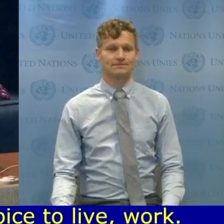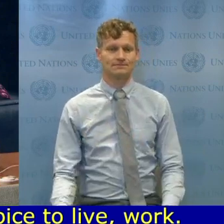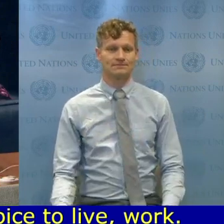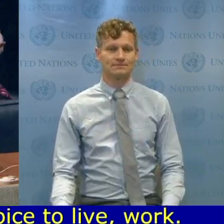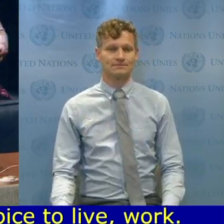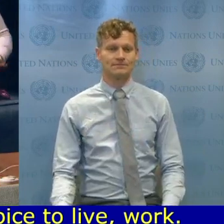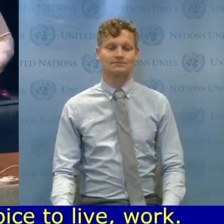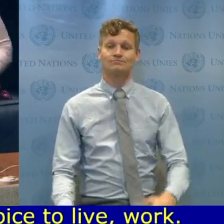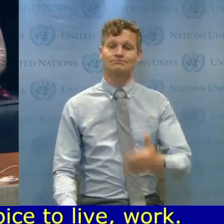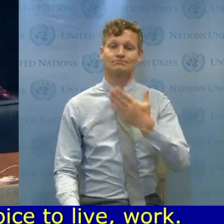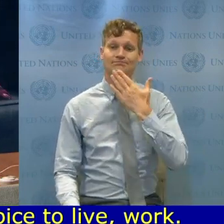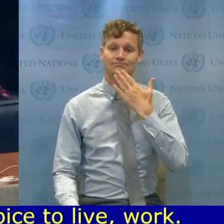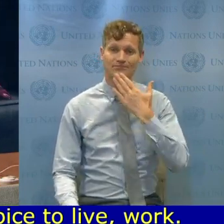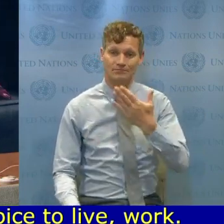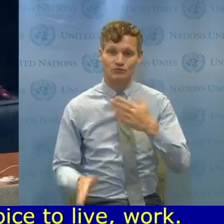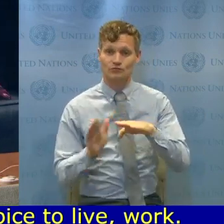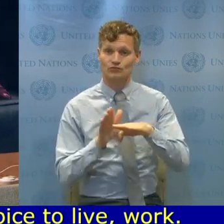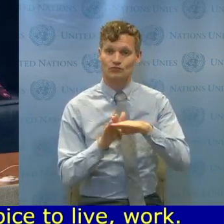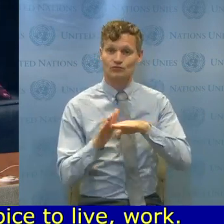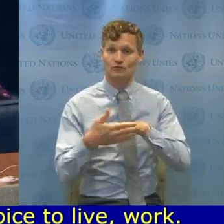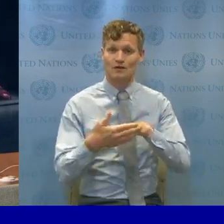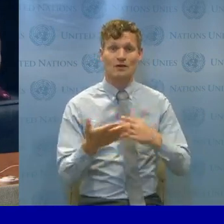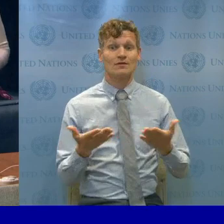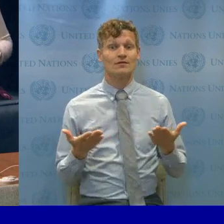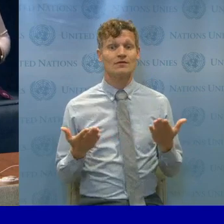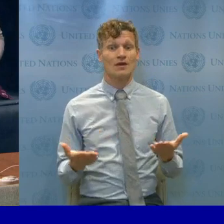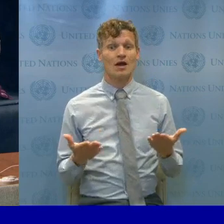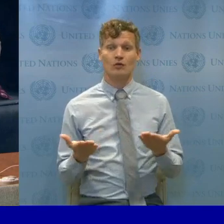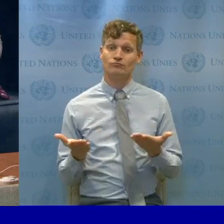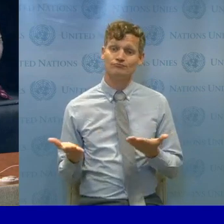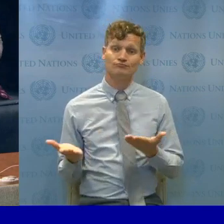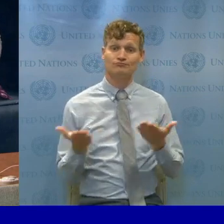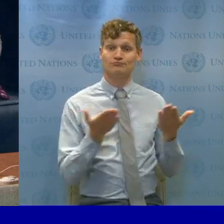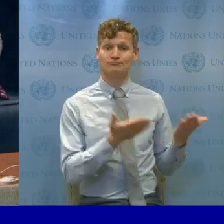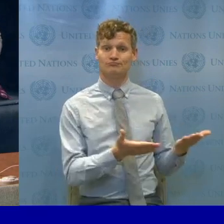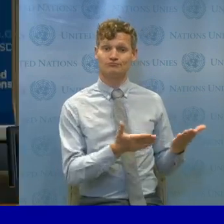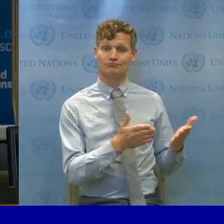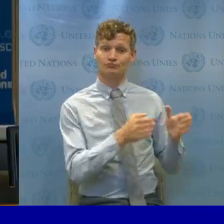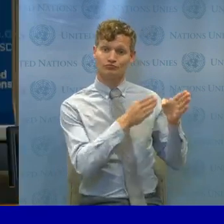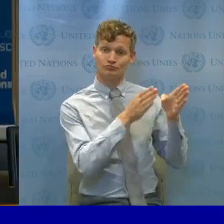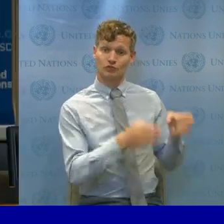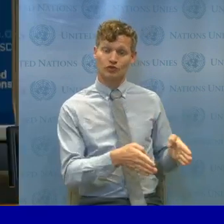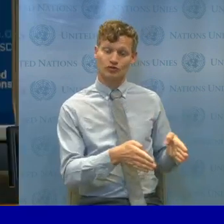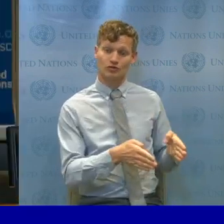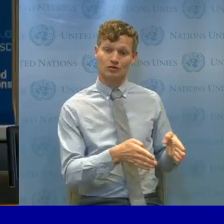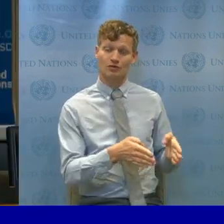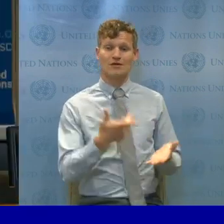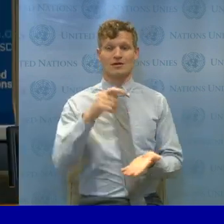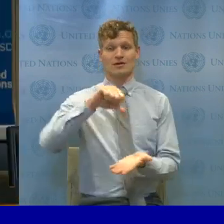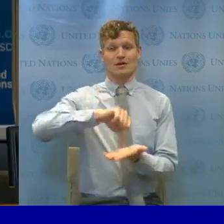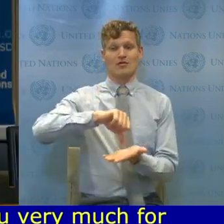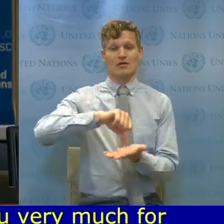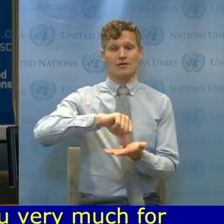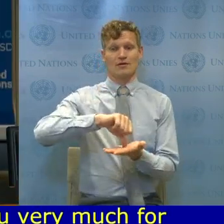Thank you very much for Jamaica. I would like to give the floor to the distinguished delegate from Iraq.